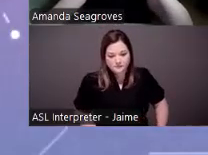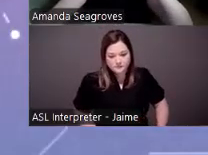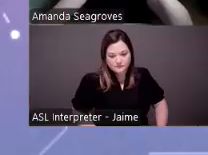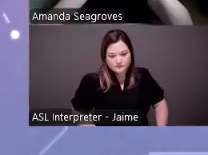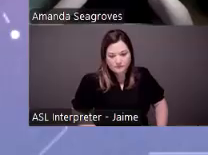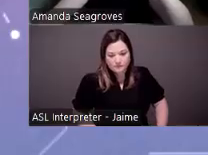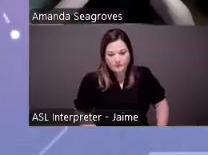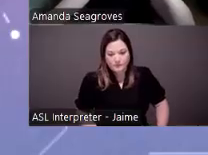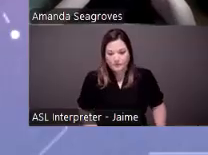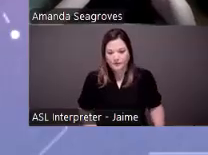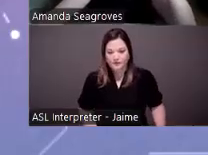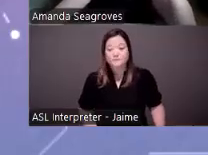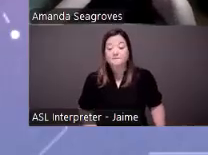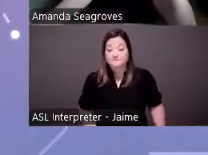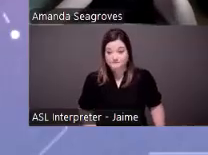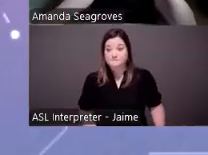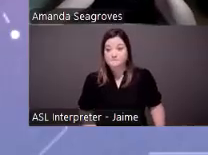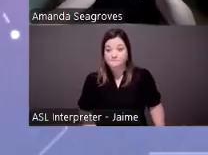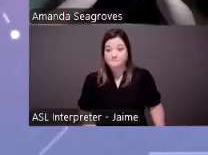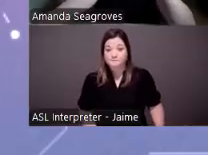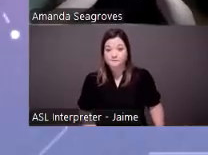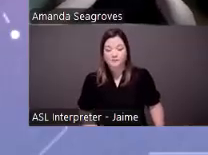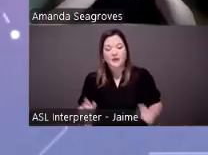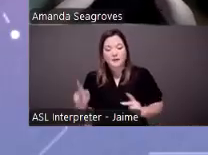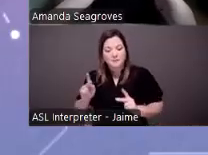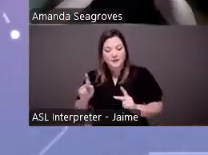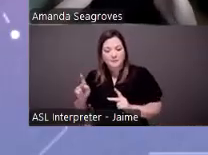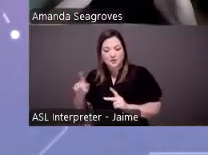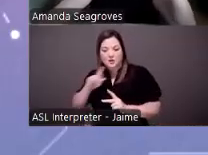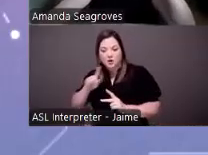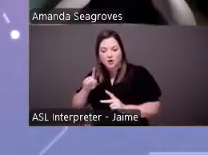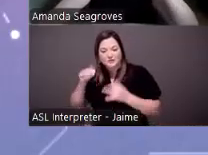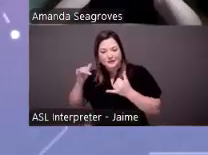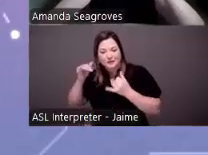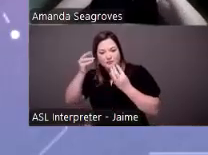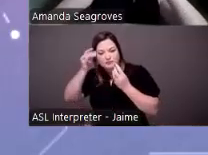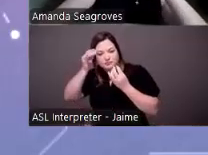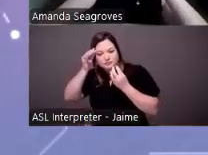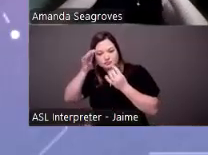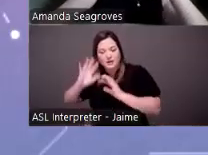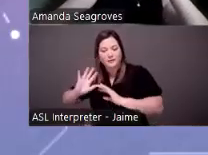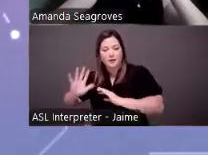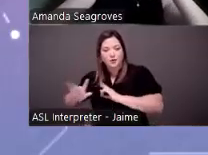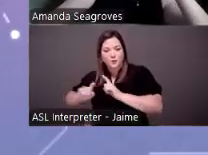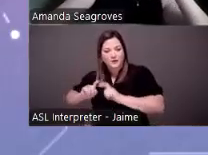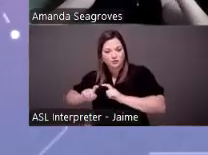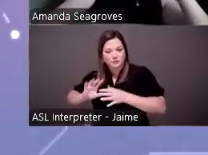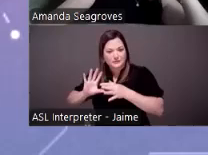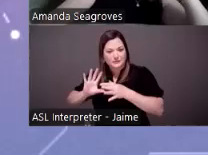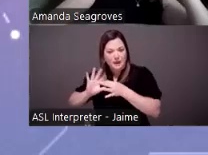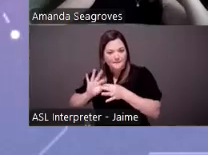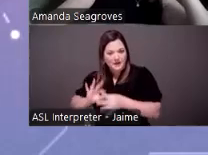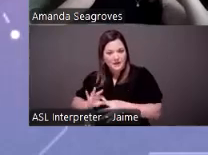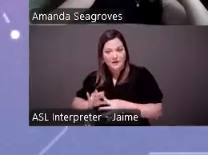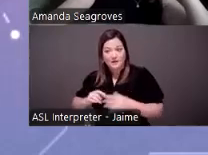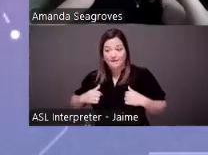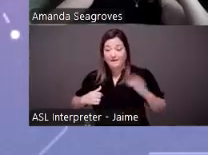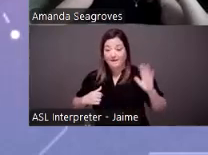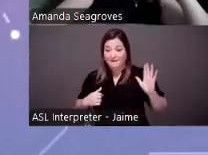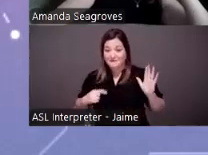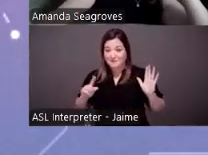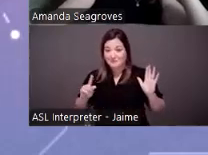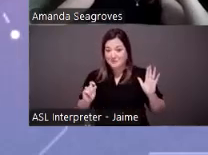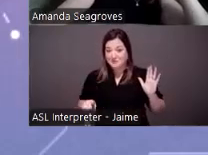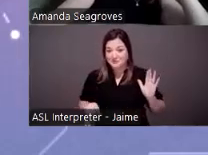So while people sort of gather their thoughts and put their questions in the comments, I actually have a